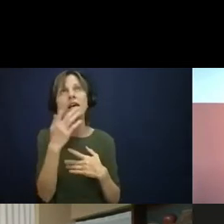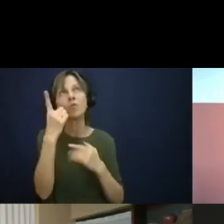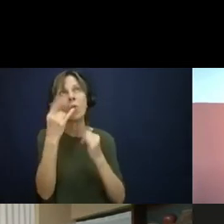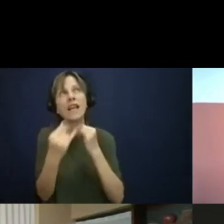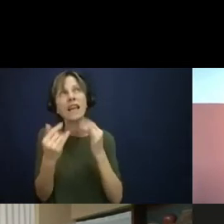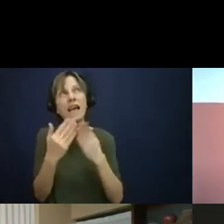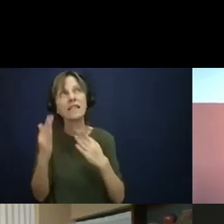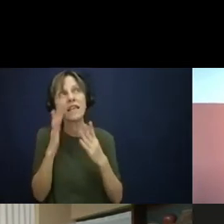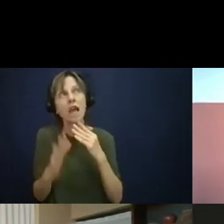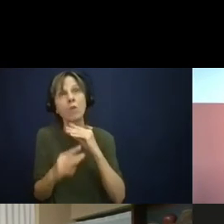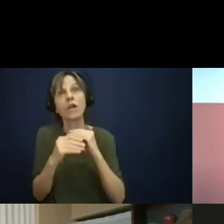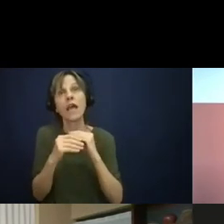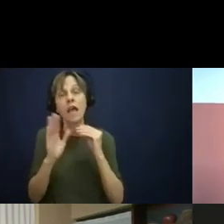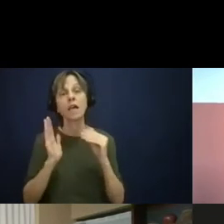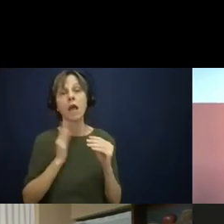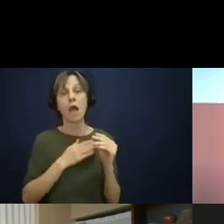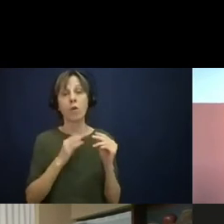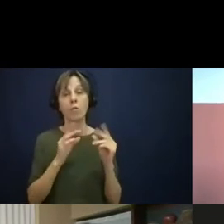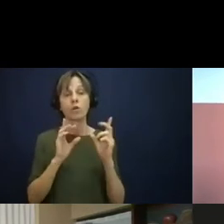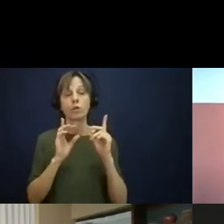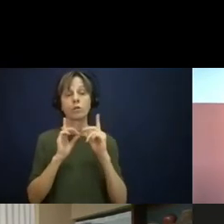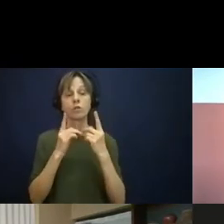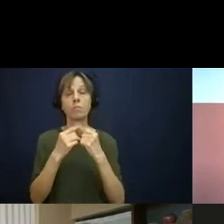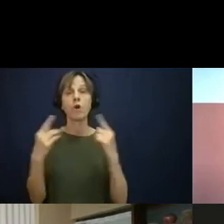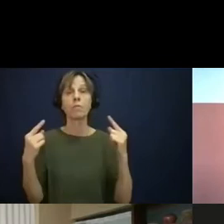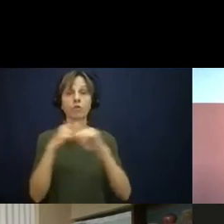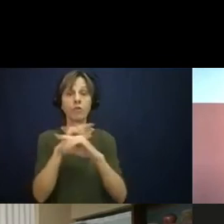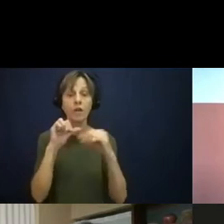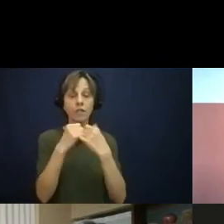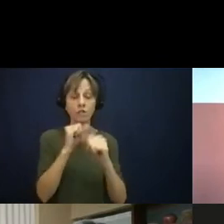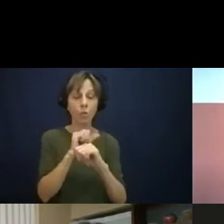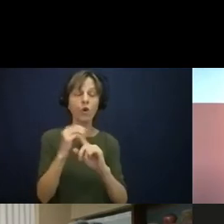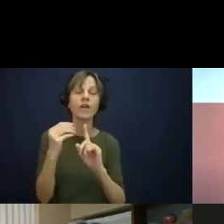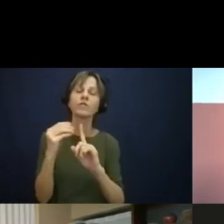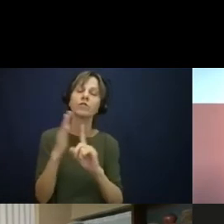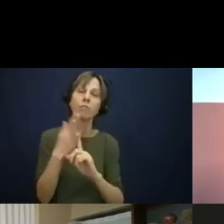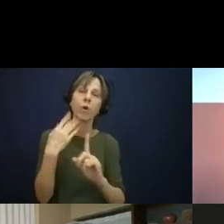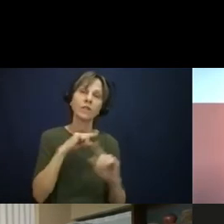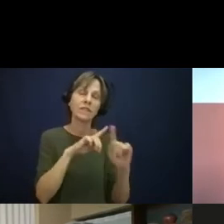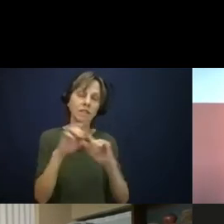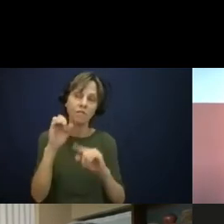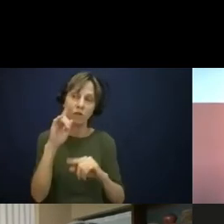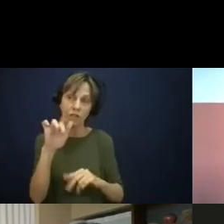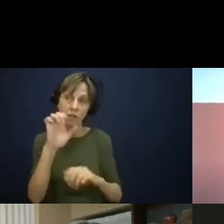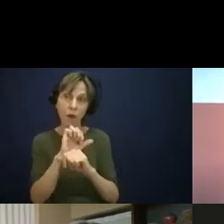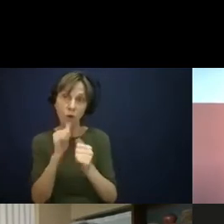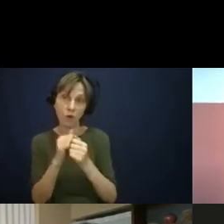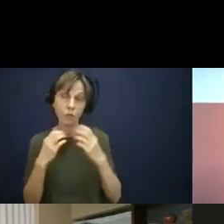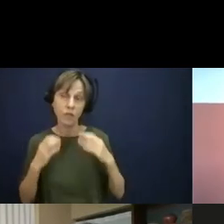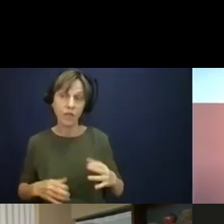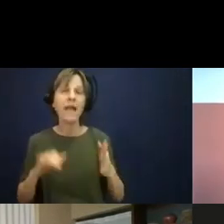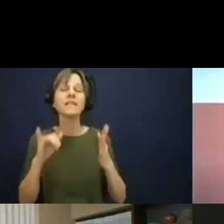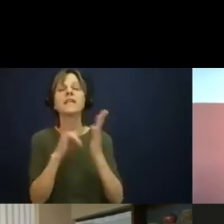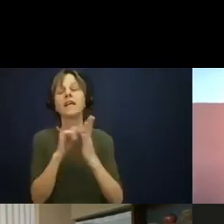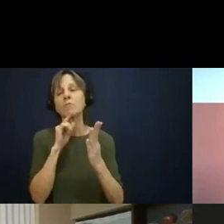would add at this point is that our department's cross-agency work exposes us to different styles of working with clients, and I think that's been really good for us.